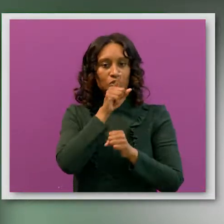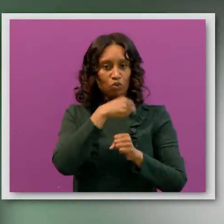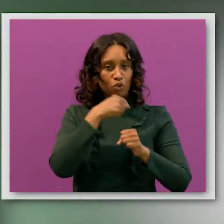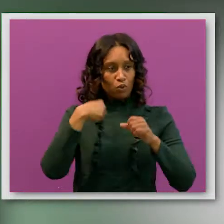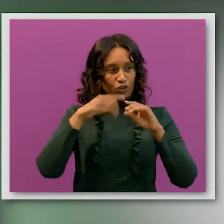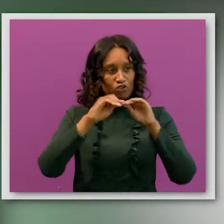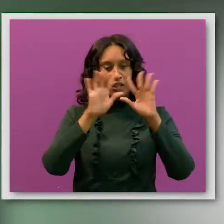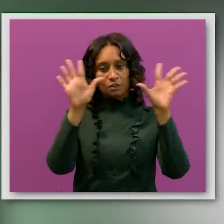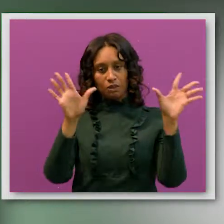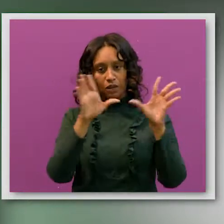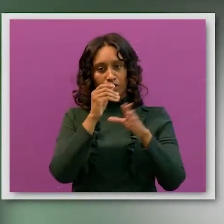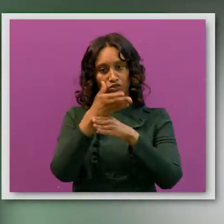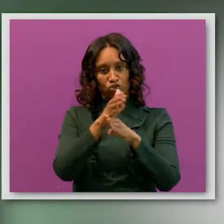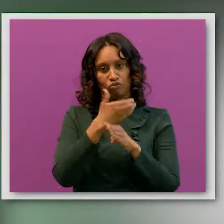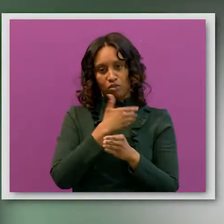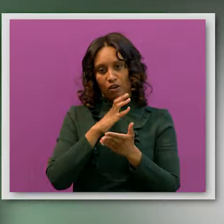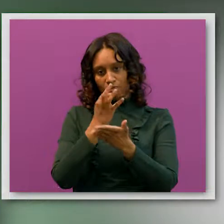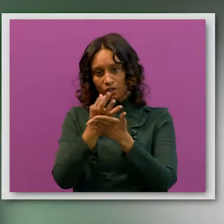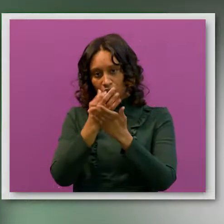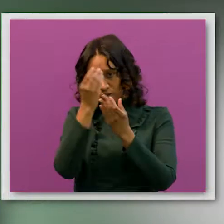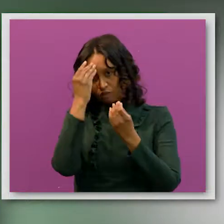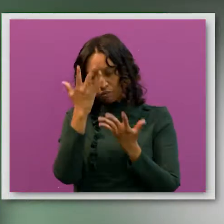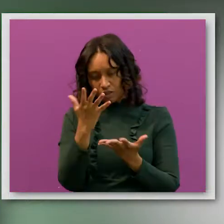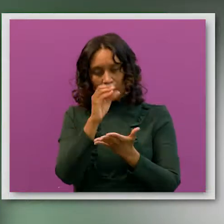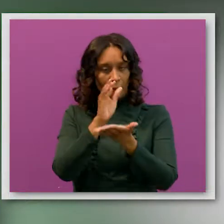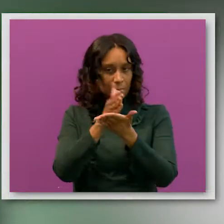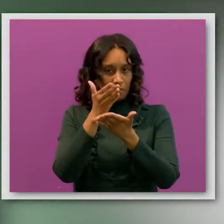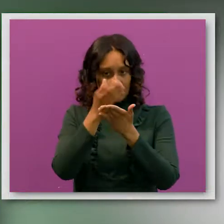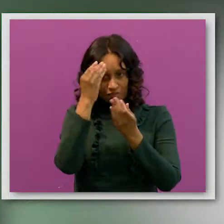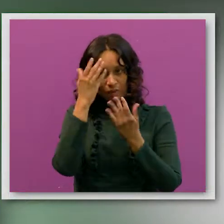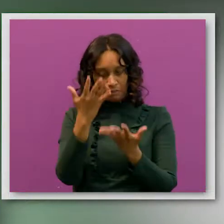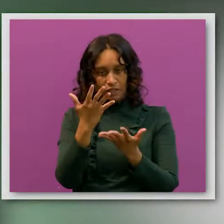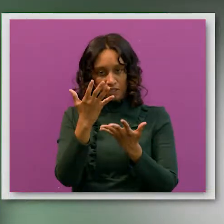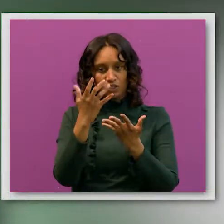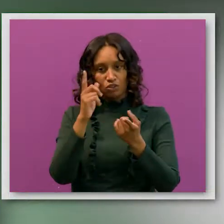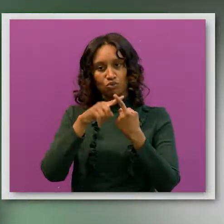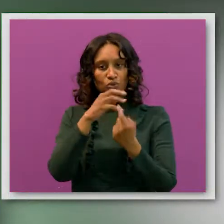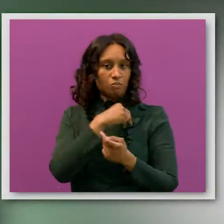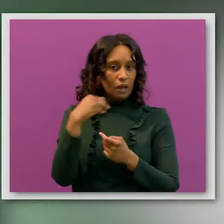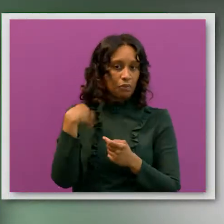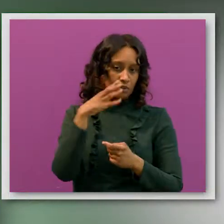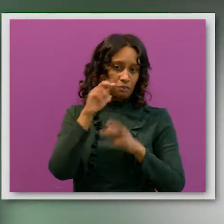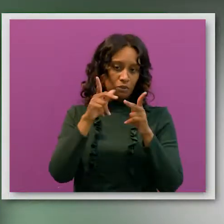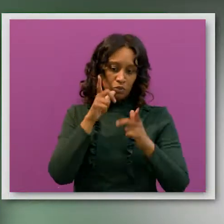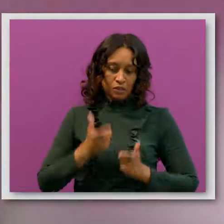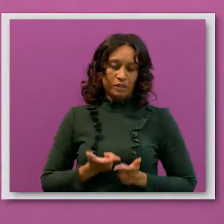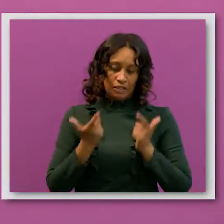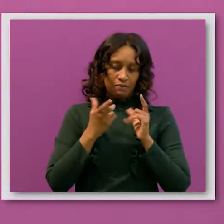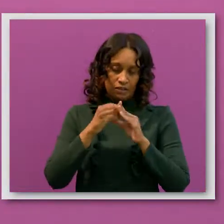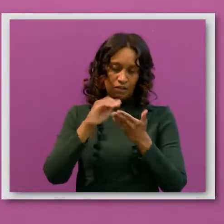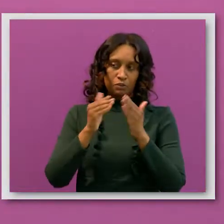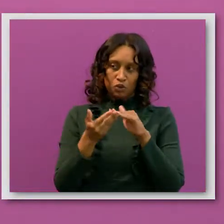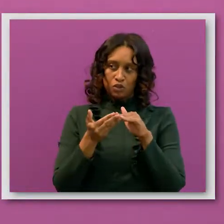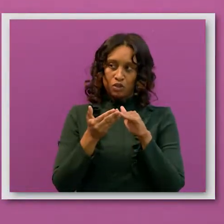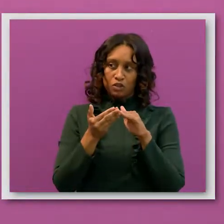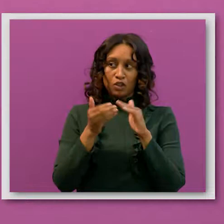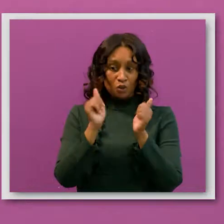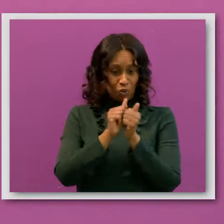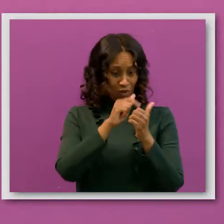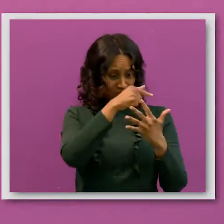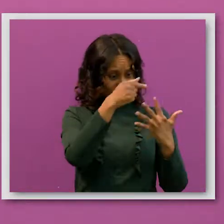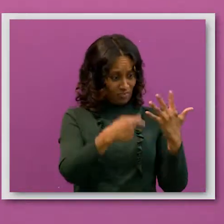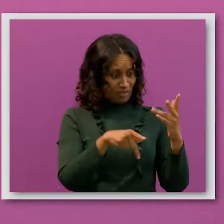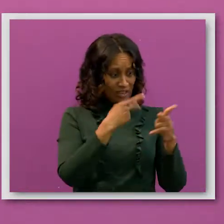transparent in sharing our financial information and budget information for members and residents of the community. So with these kinds